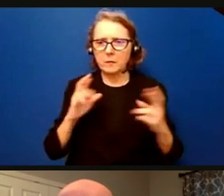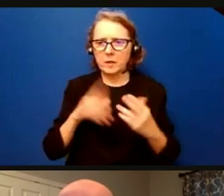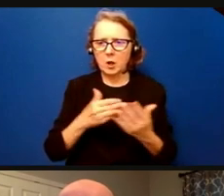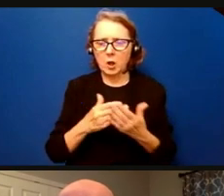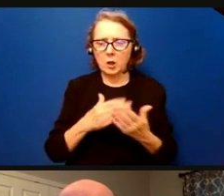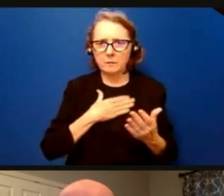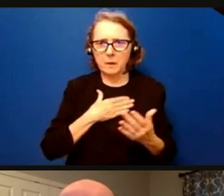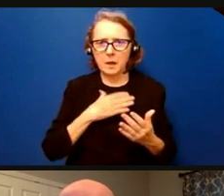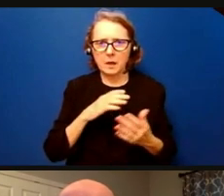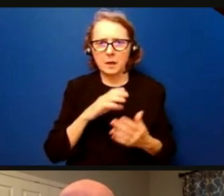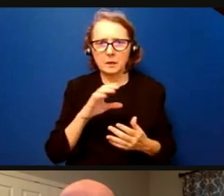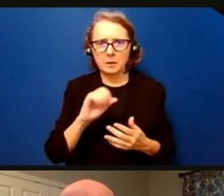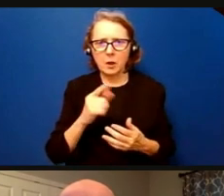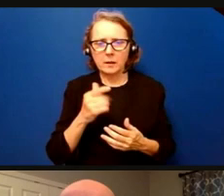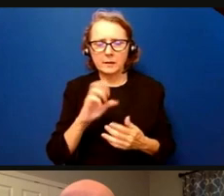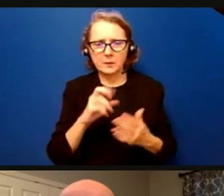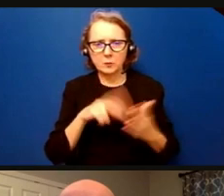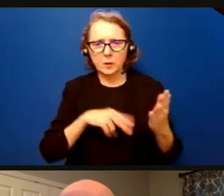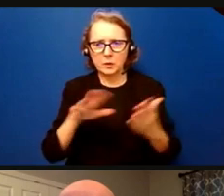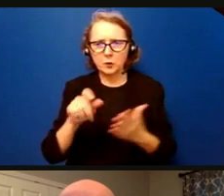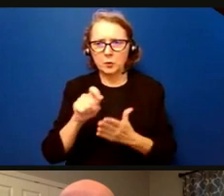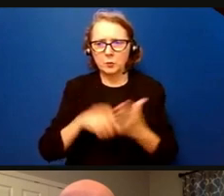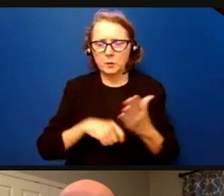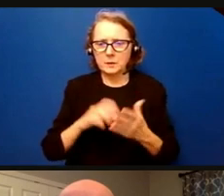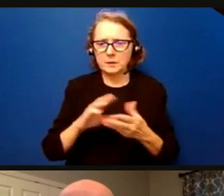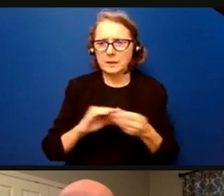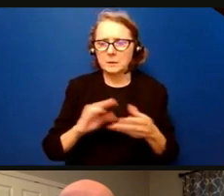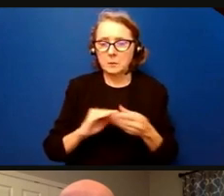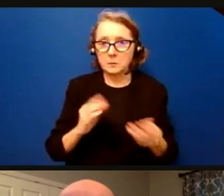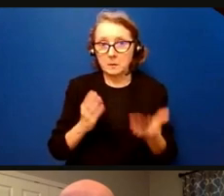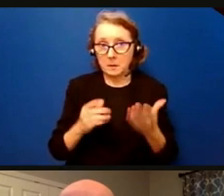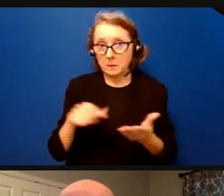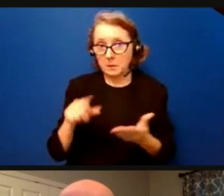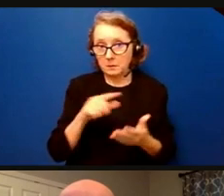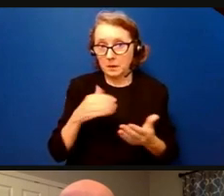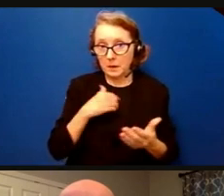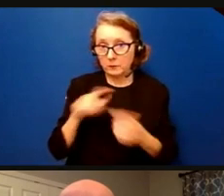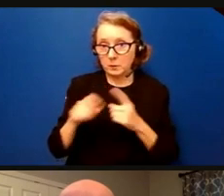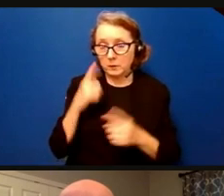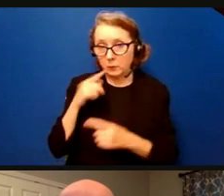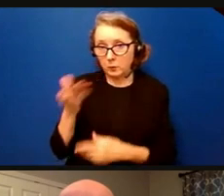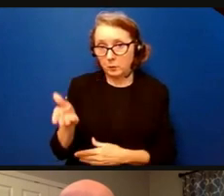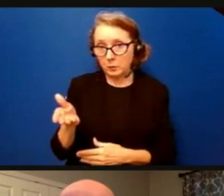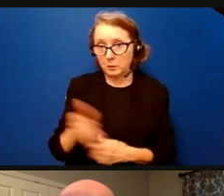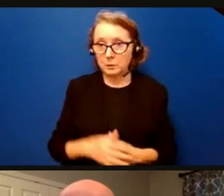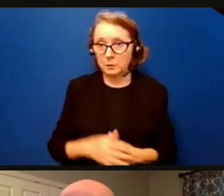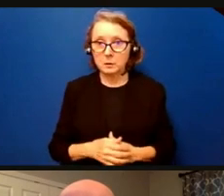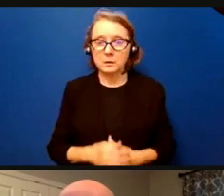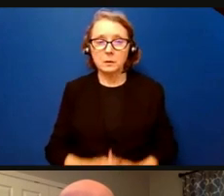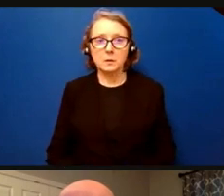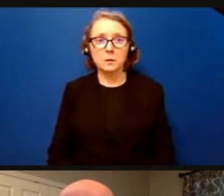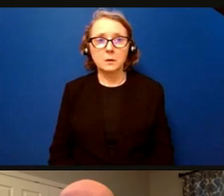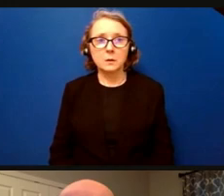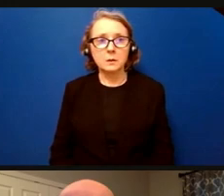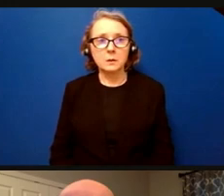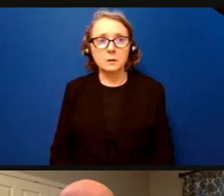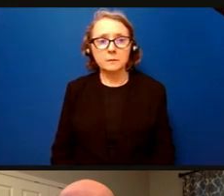colleagues, you read your written testimony. But perhaps folks have questions for Ms. Kottwasser?